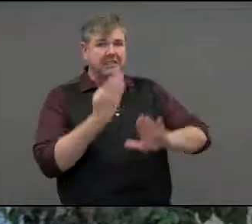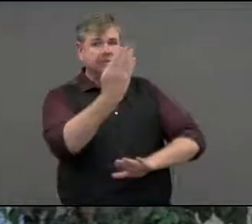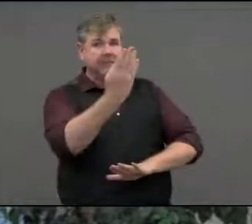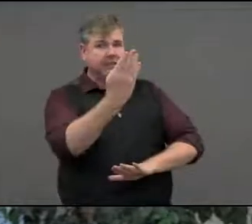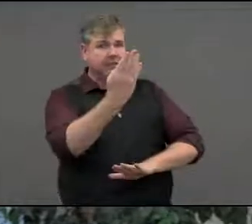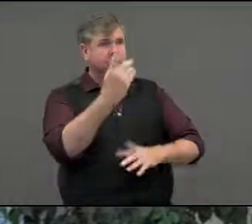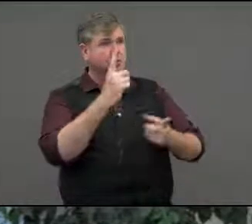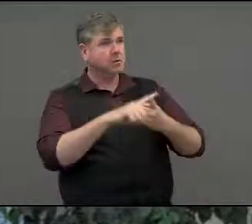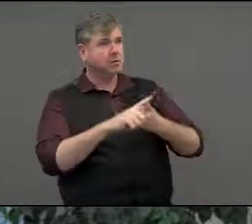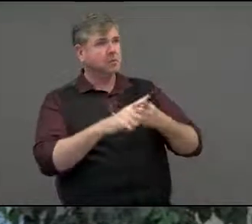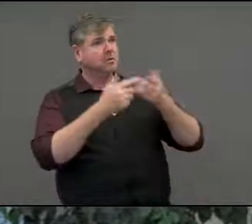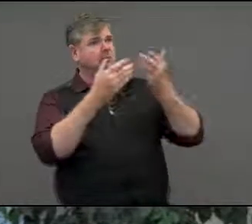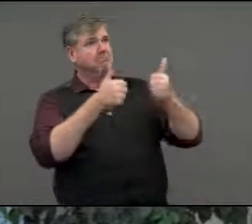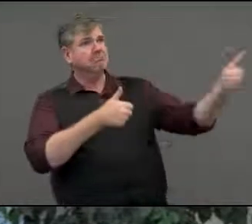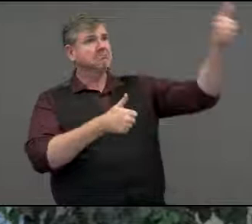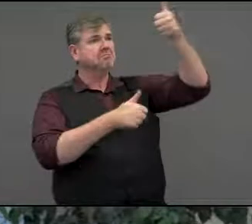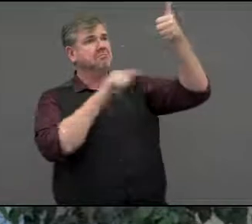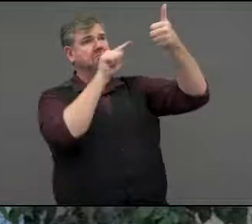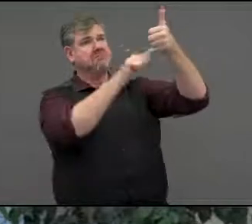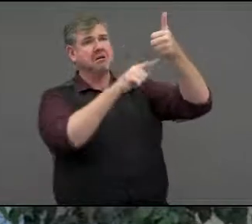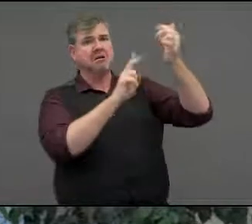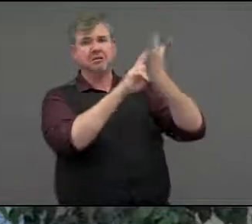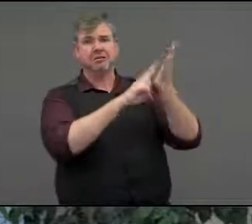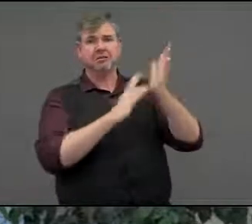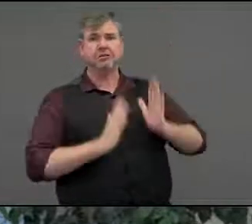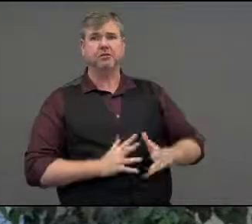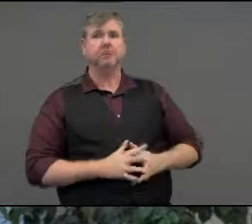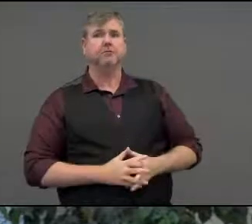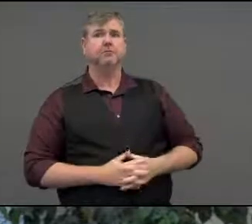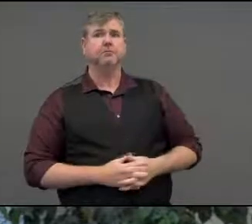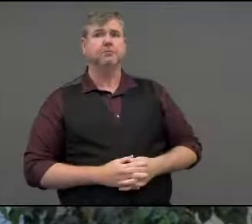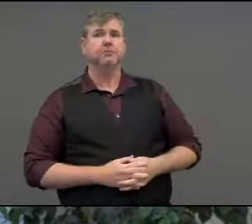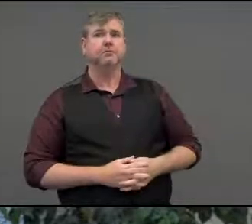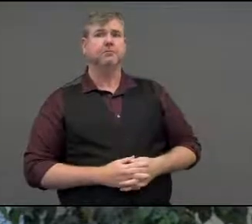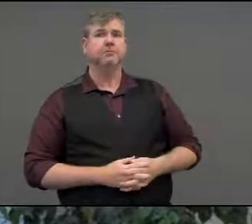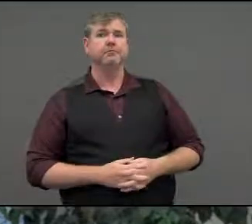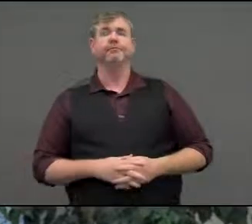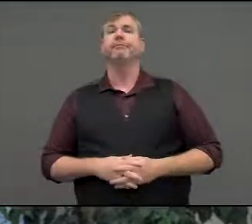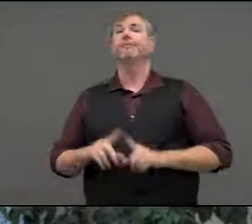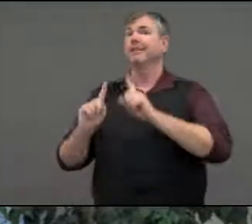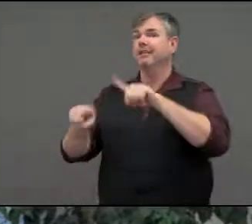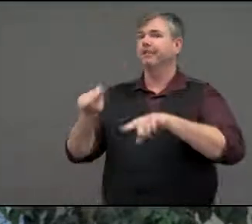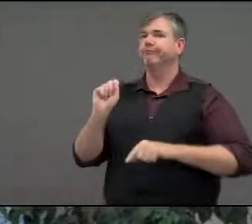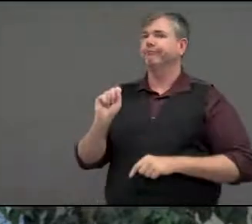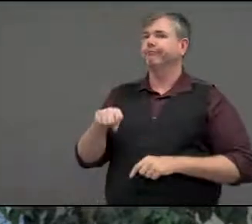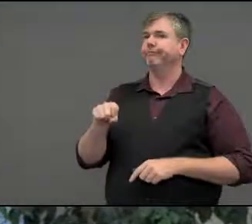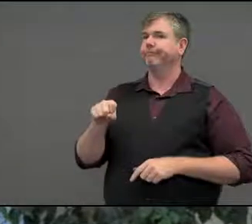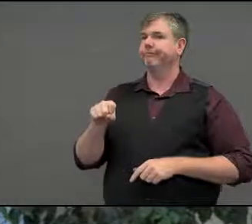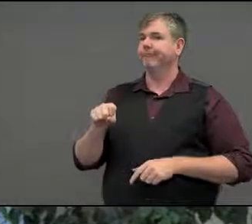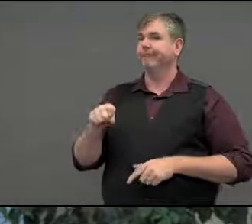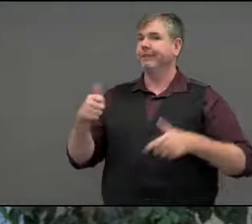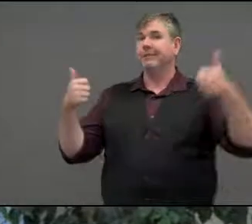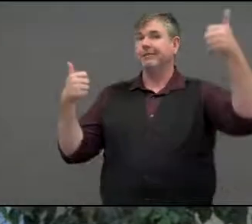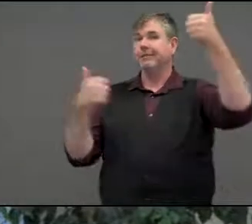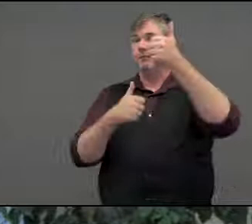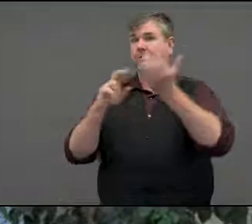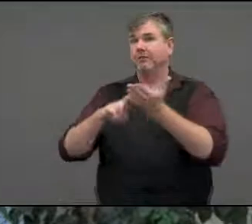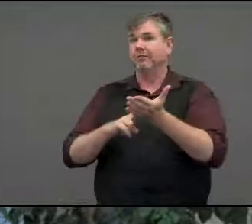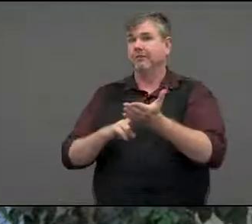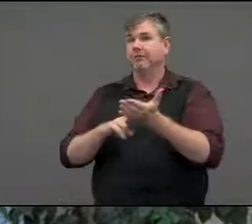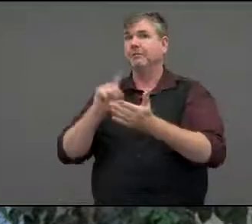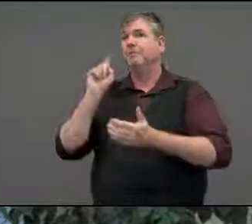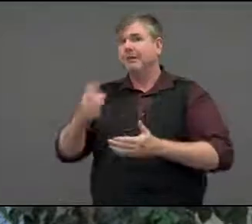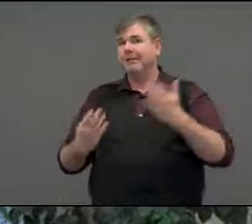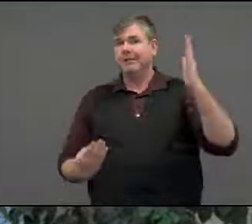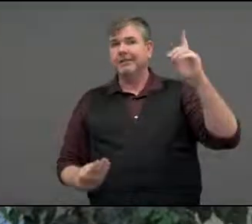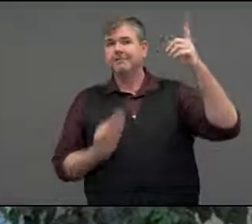Yes. Yes, subcontractors are required to submit their social distancing protocol